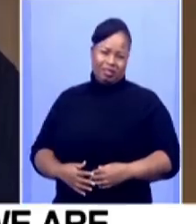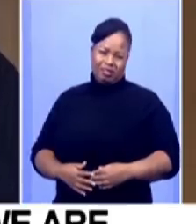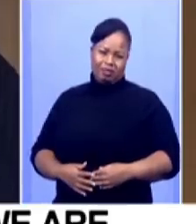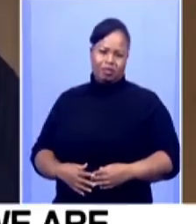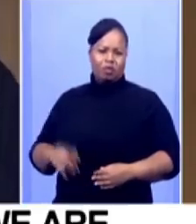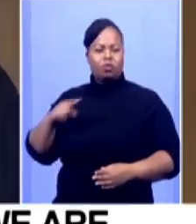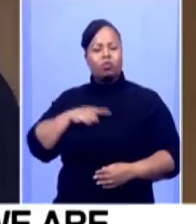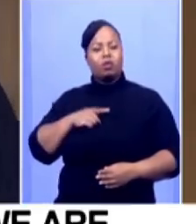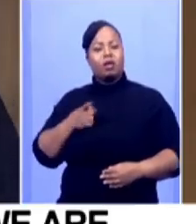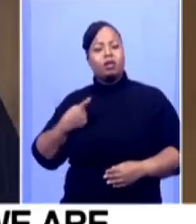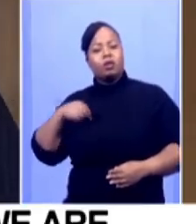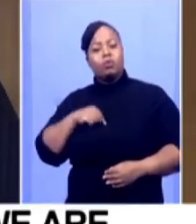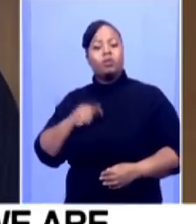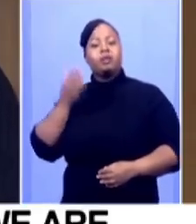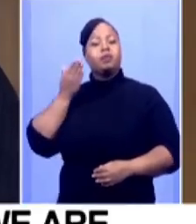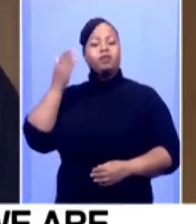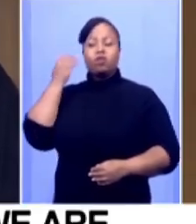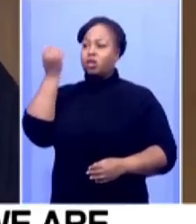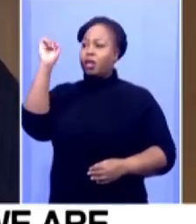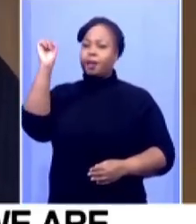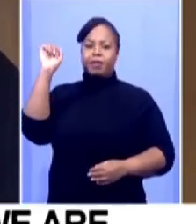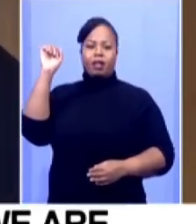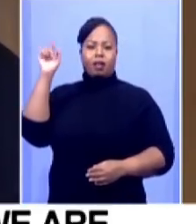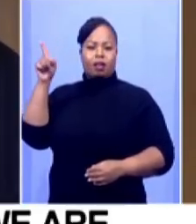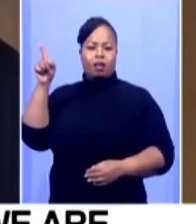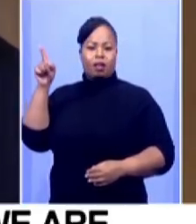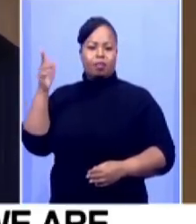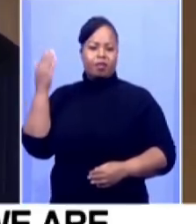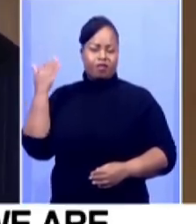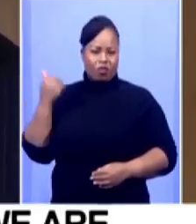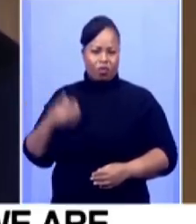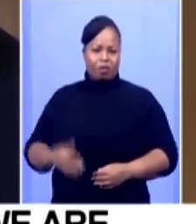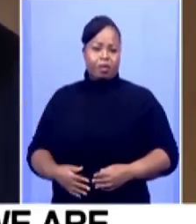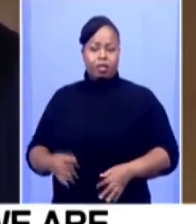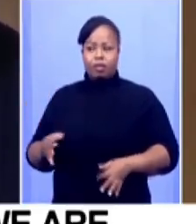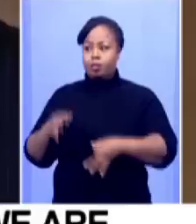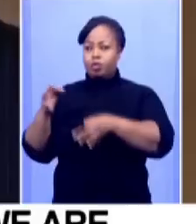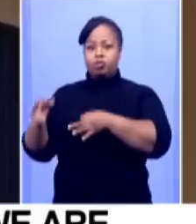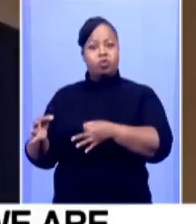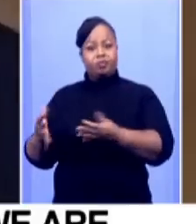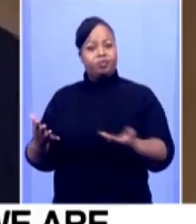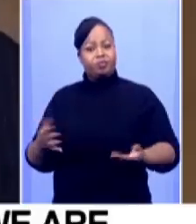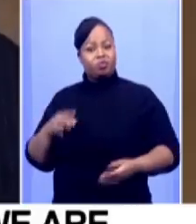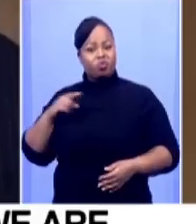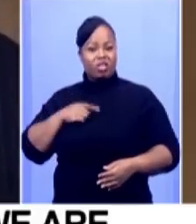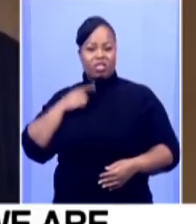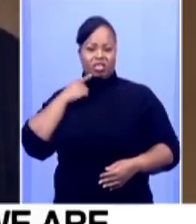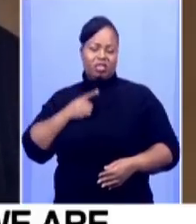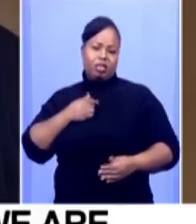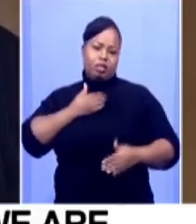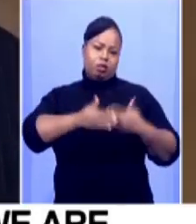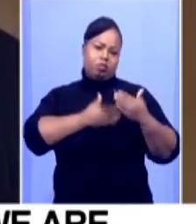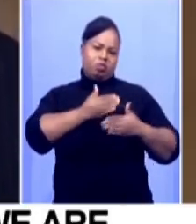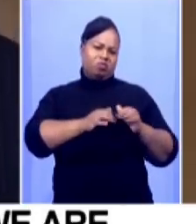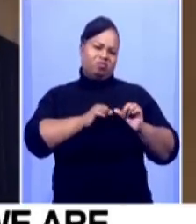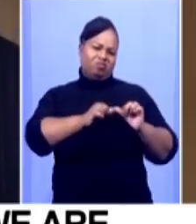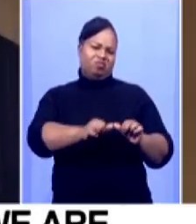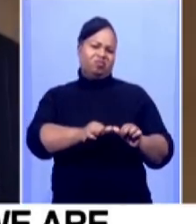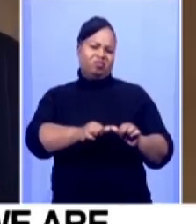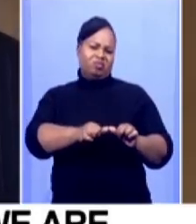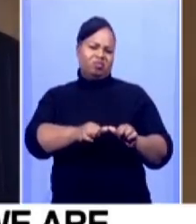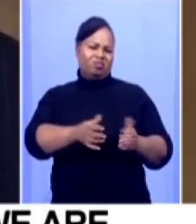made an appeal, leave to appeal. It has been postponed because it was said the trial